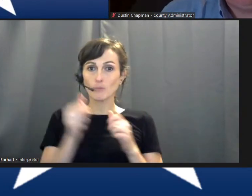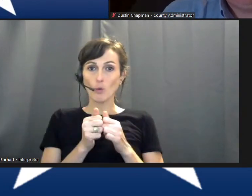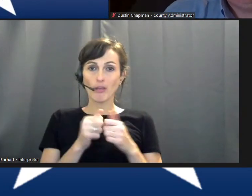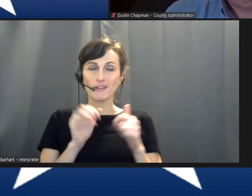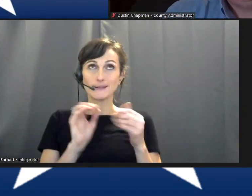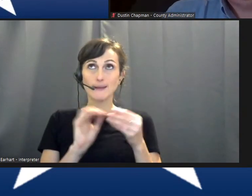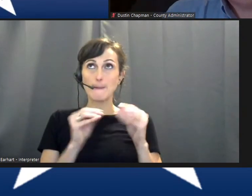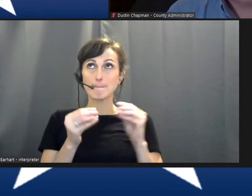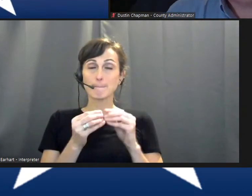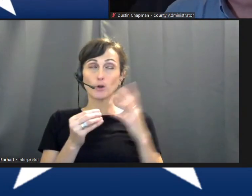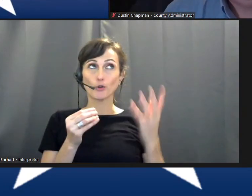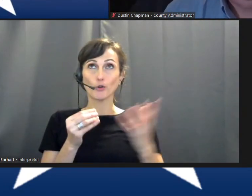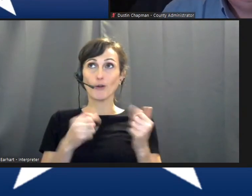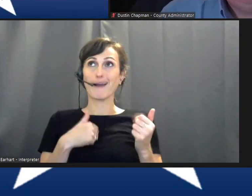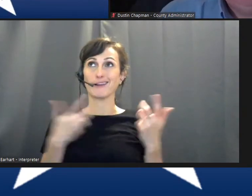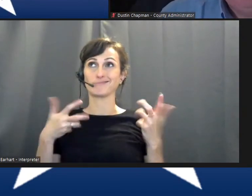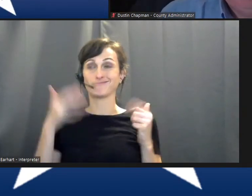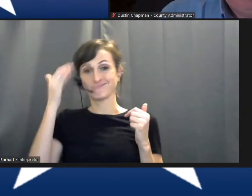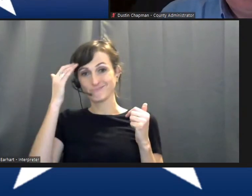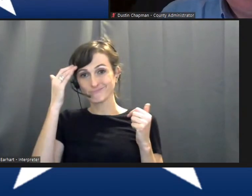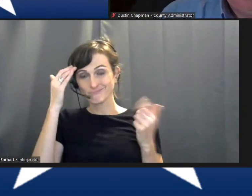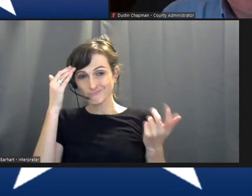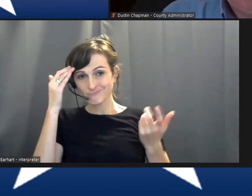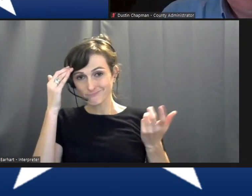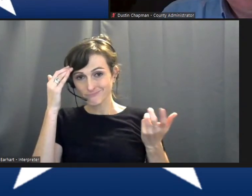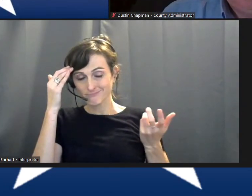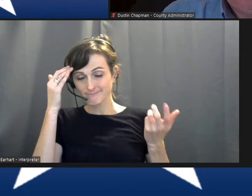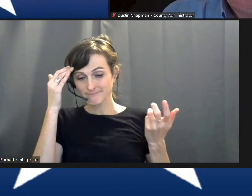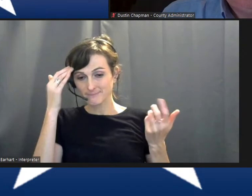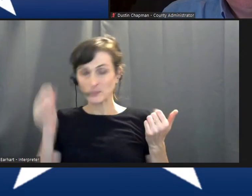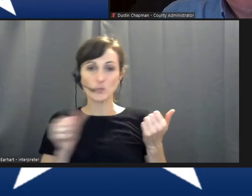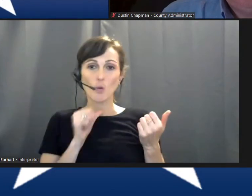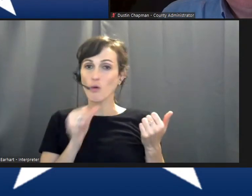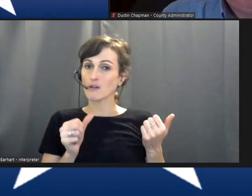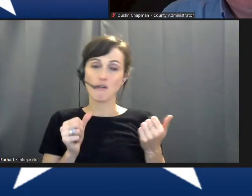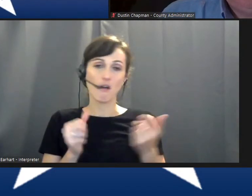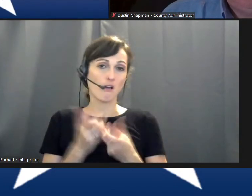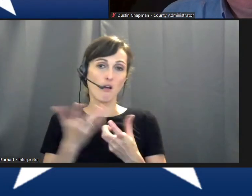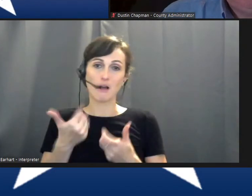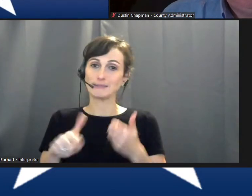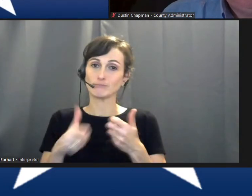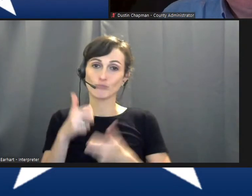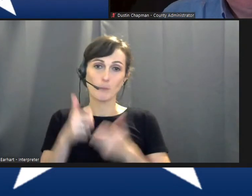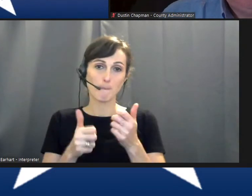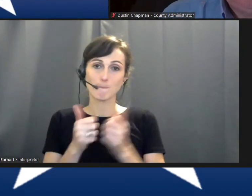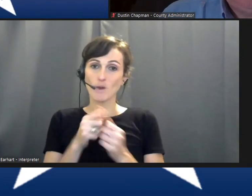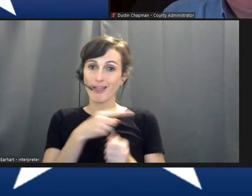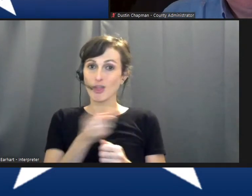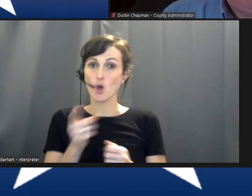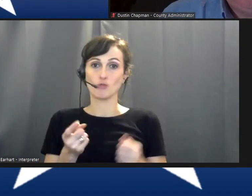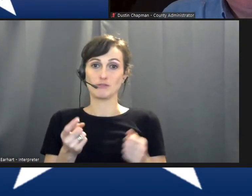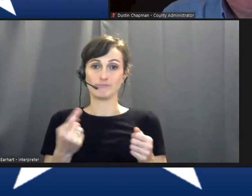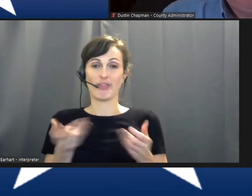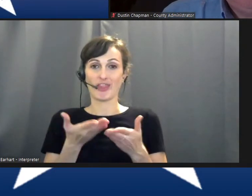number that I knew would not create any issues with those commitments. But